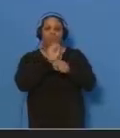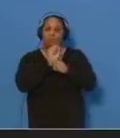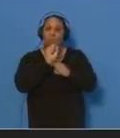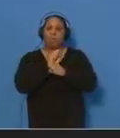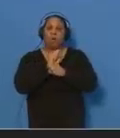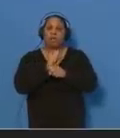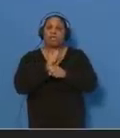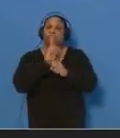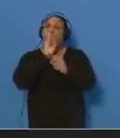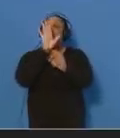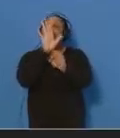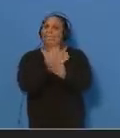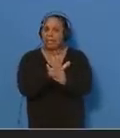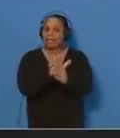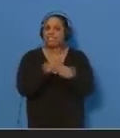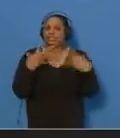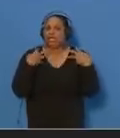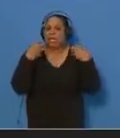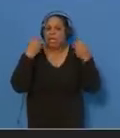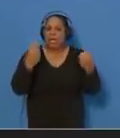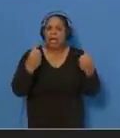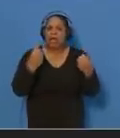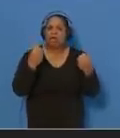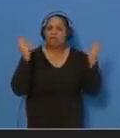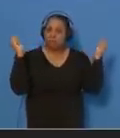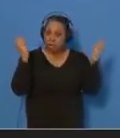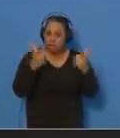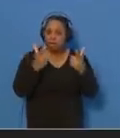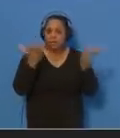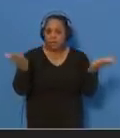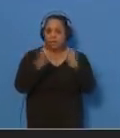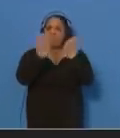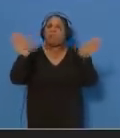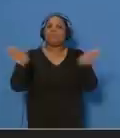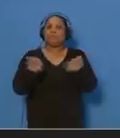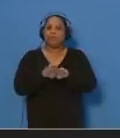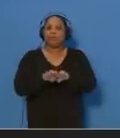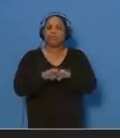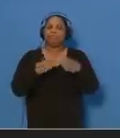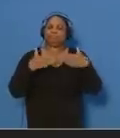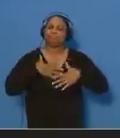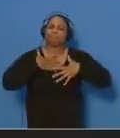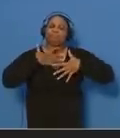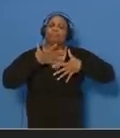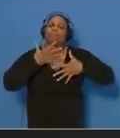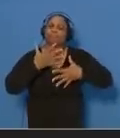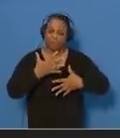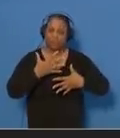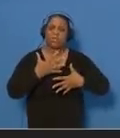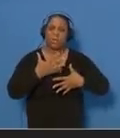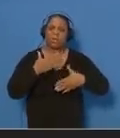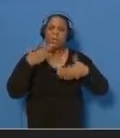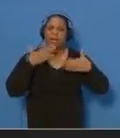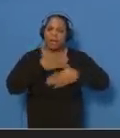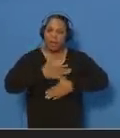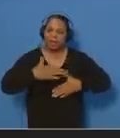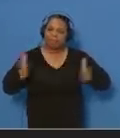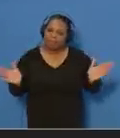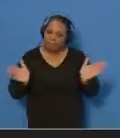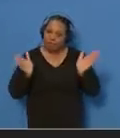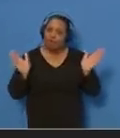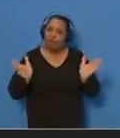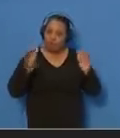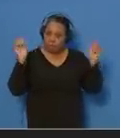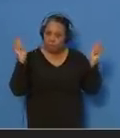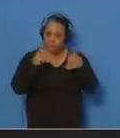to the health and well-being of everyone in Bermuda is appreciated. I encourage everyone in Bermuda